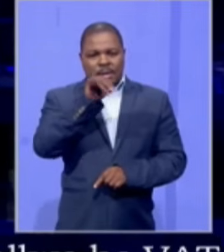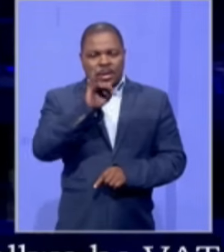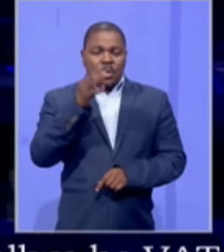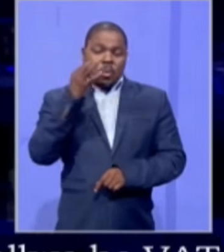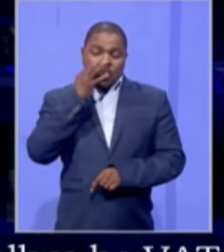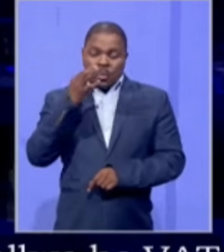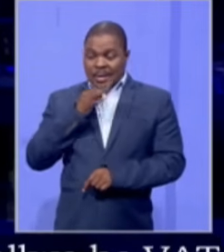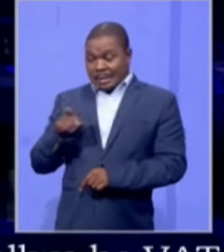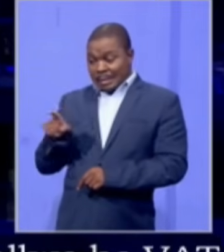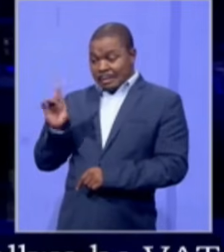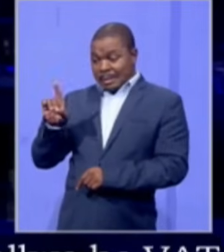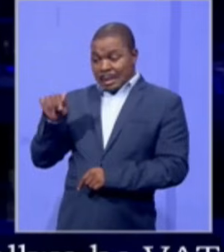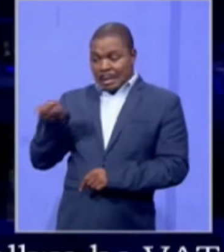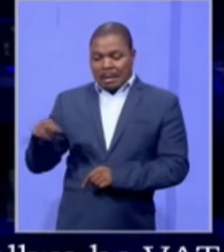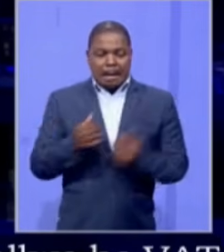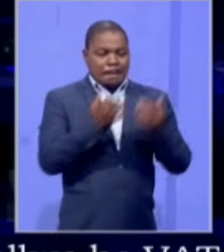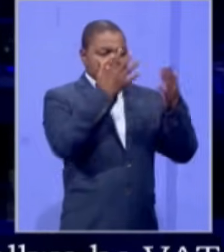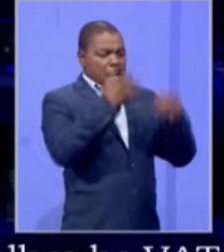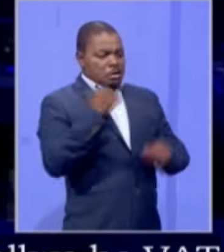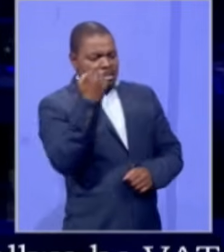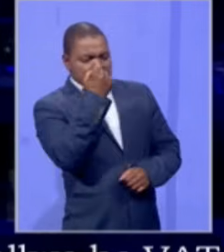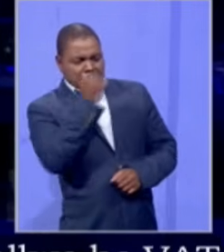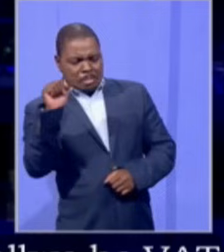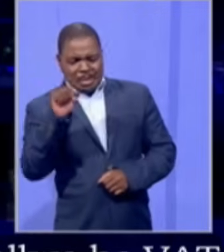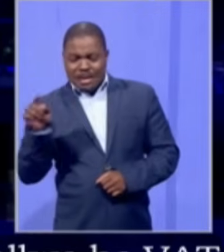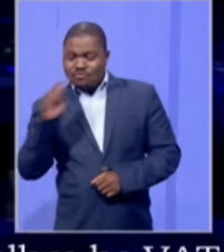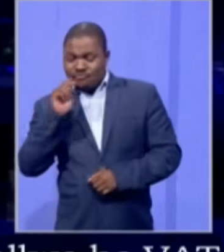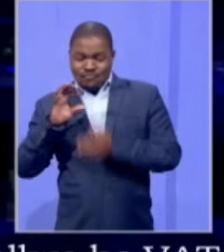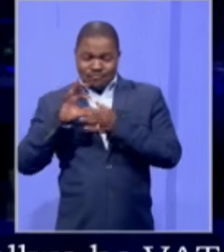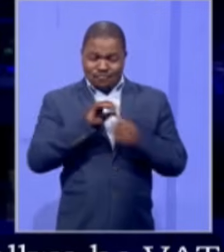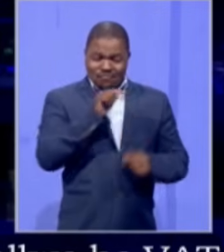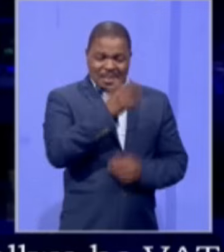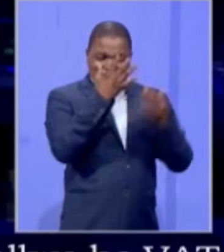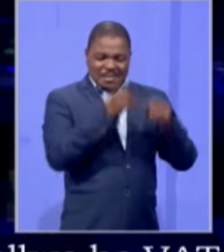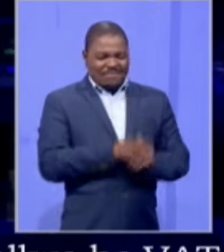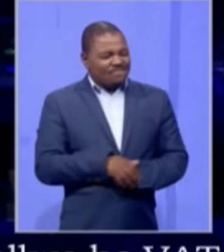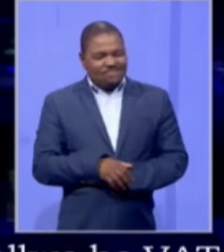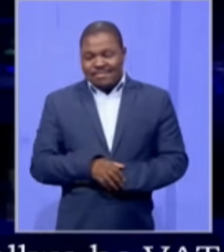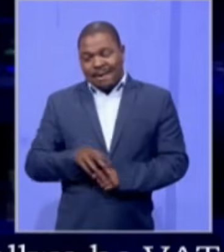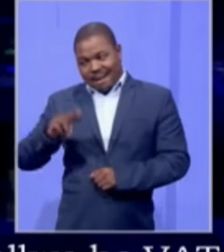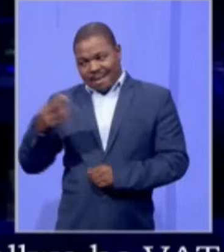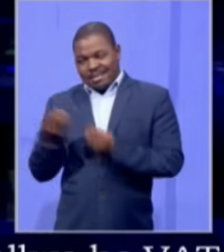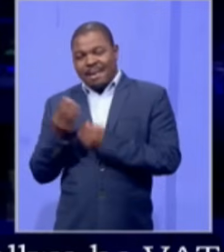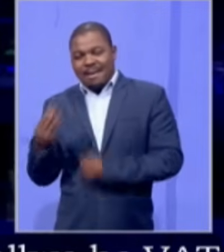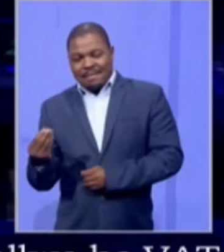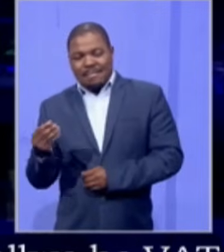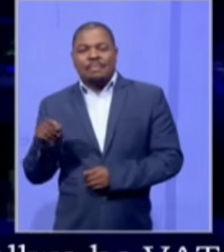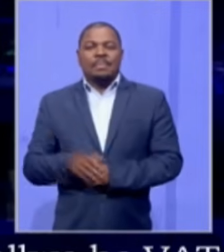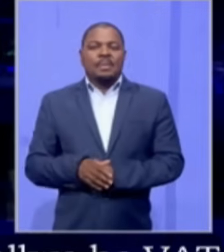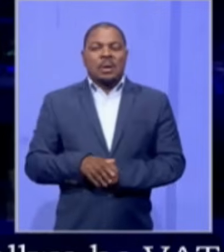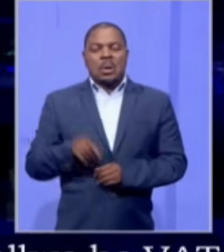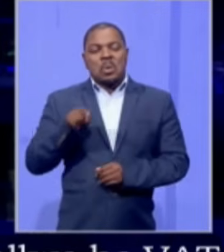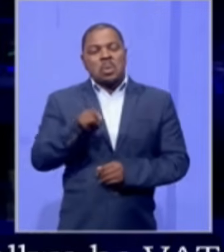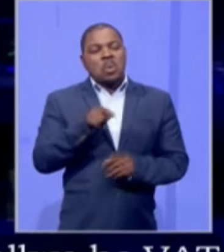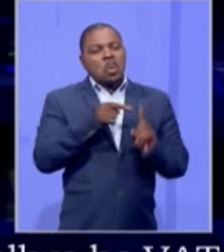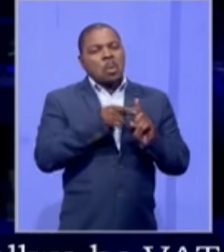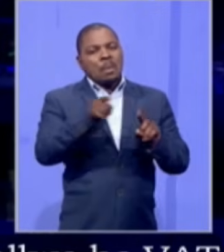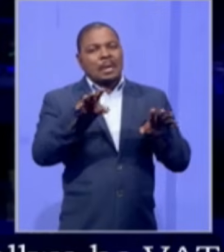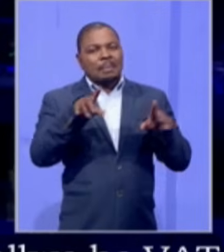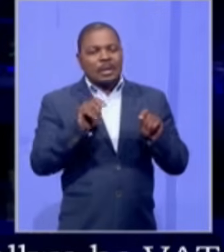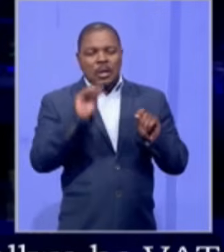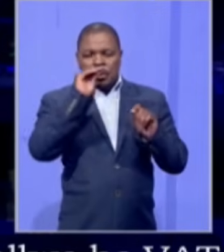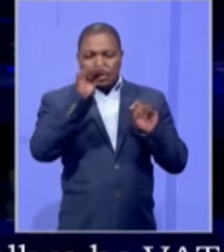le ditekanyetso ha wa mane le puo ya tsona e bile maobane. Ntshavheni o buile sena sebokeng sa baqolotsi ba ditaba se bileng Cape Town